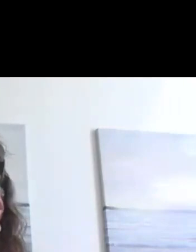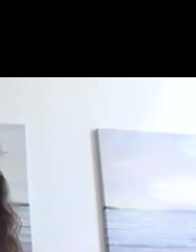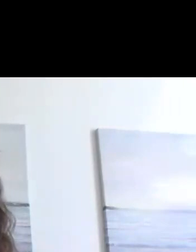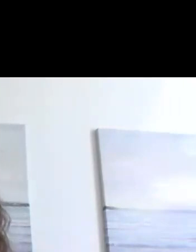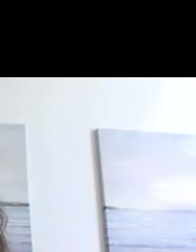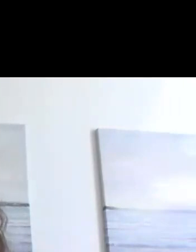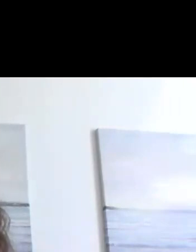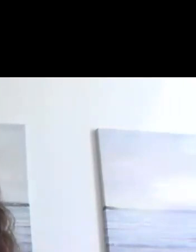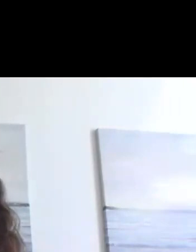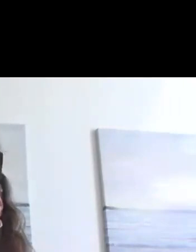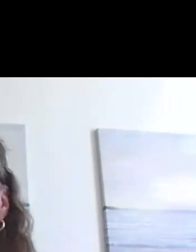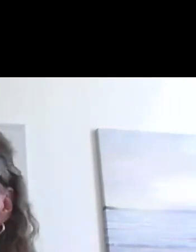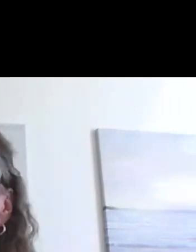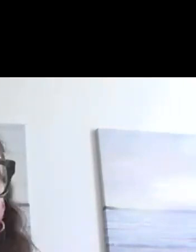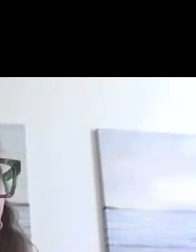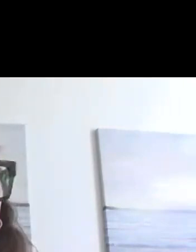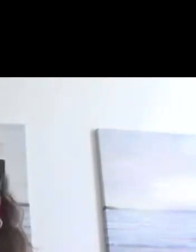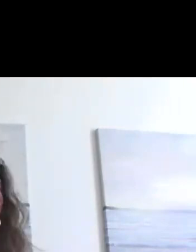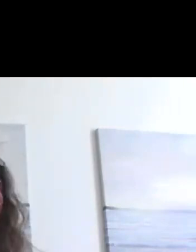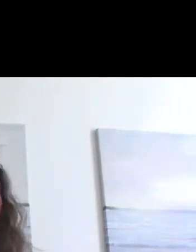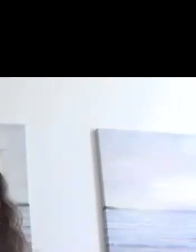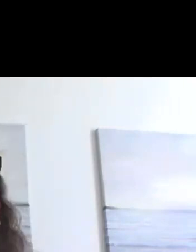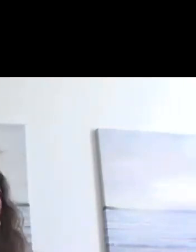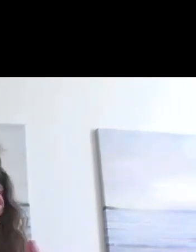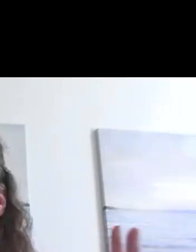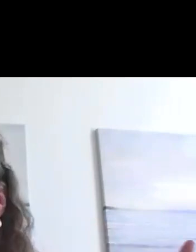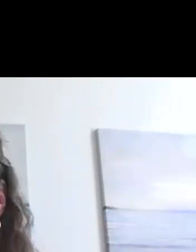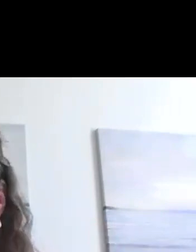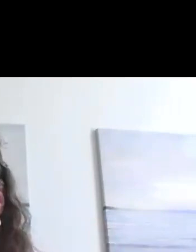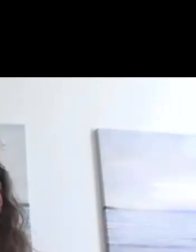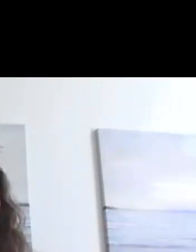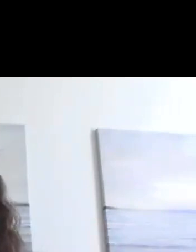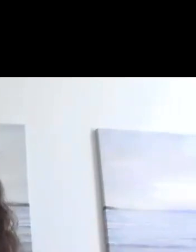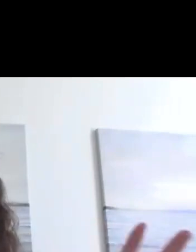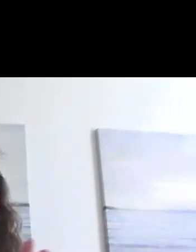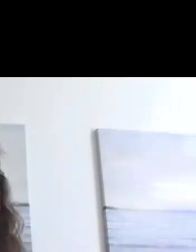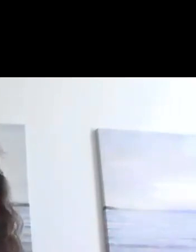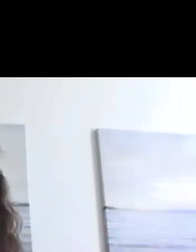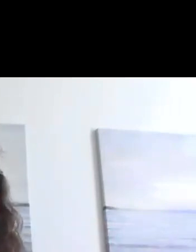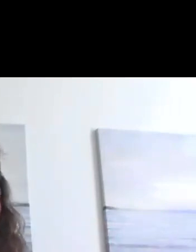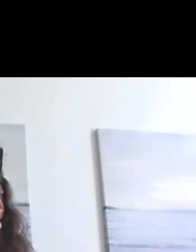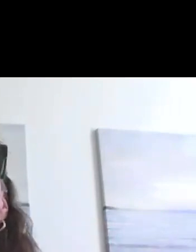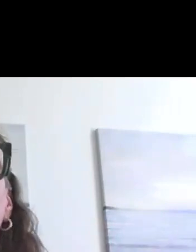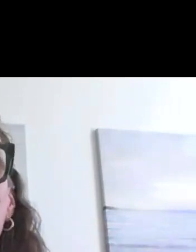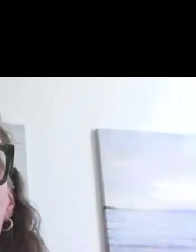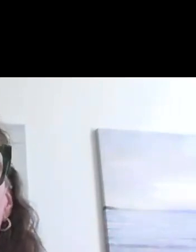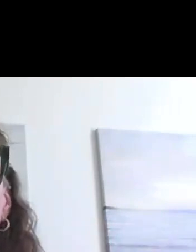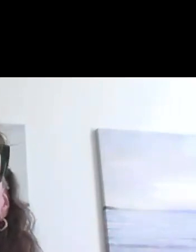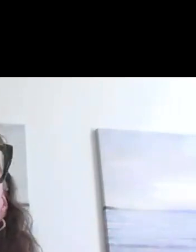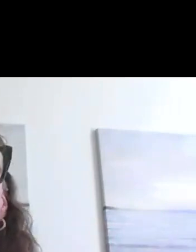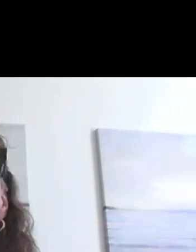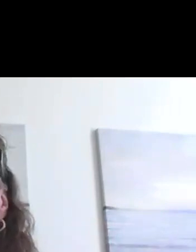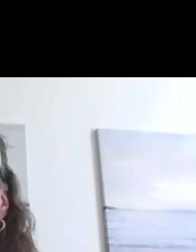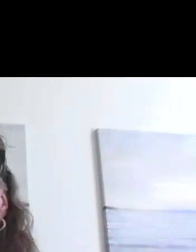are going down, even as the population ages and the numbers go up, we are bending the curve on